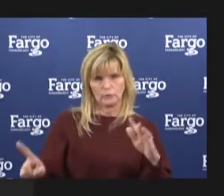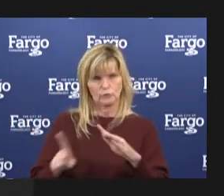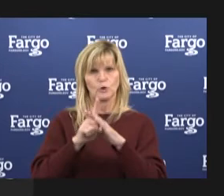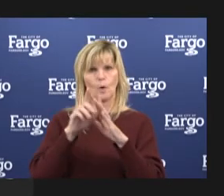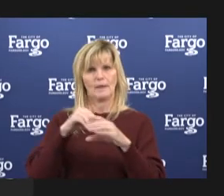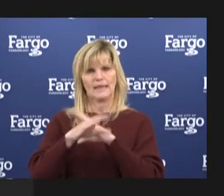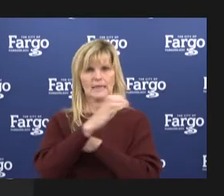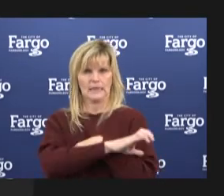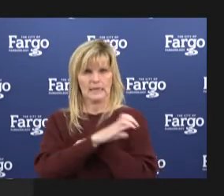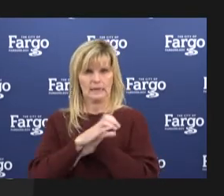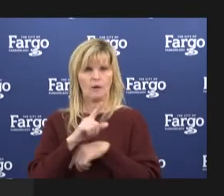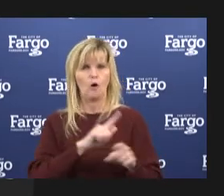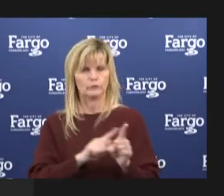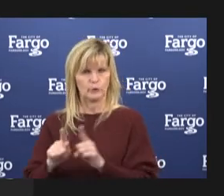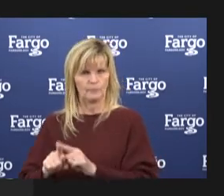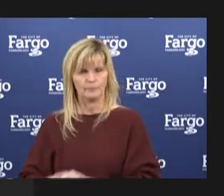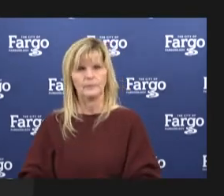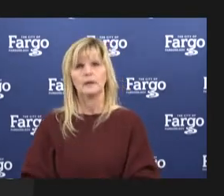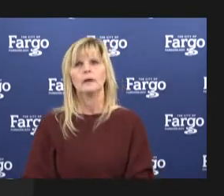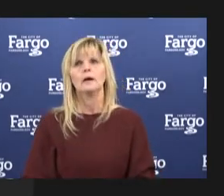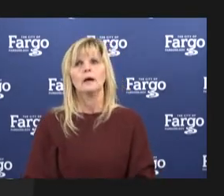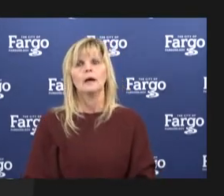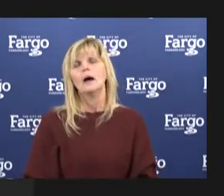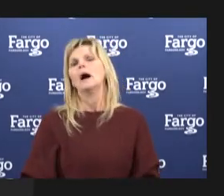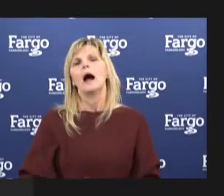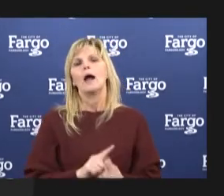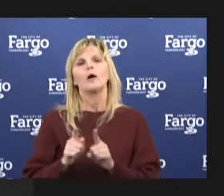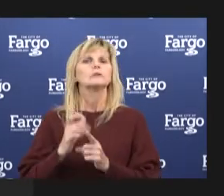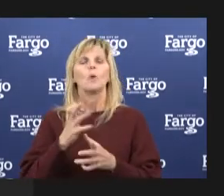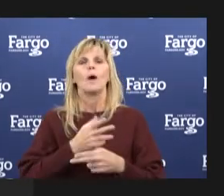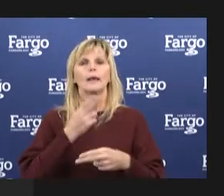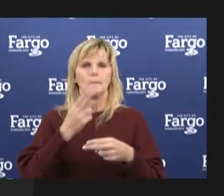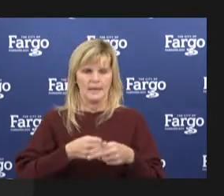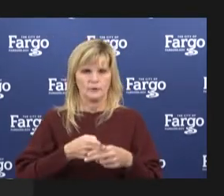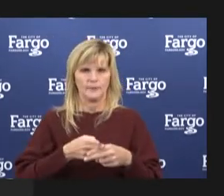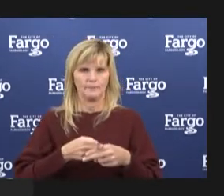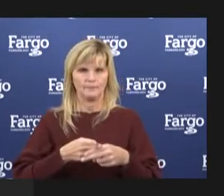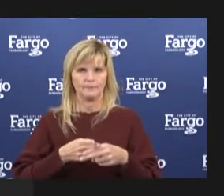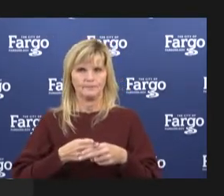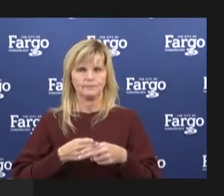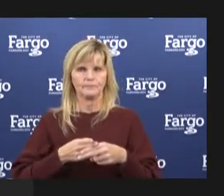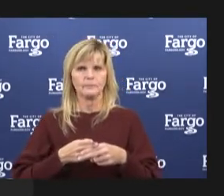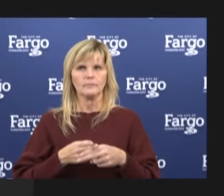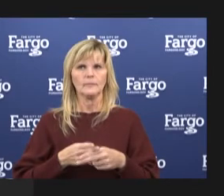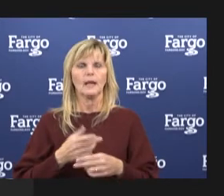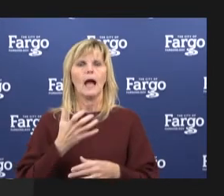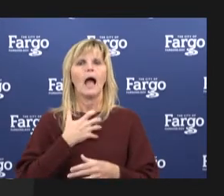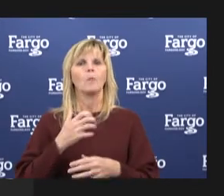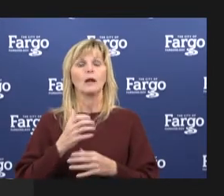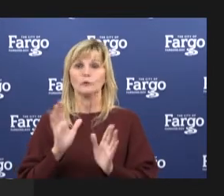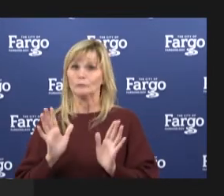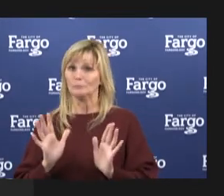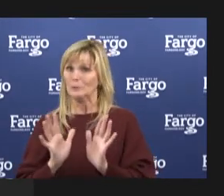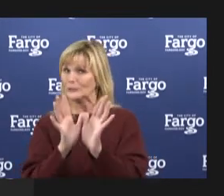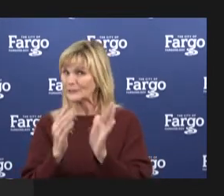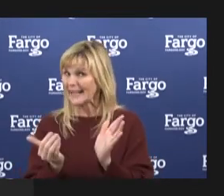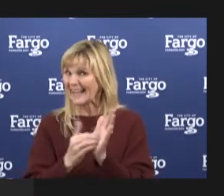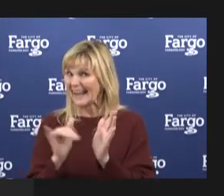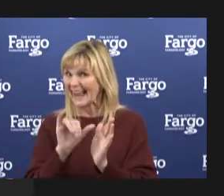well. I'd also be remiss if I didn't also take the opportunity to just make a pitch for flu shots as